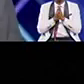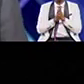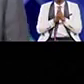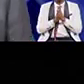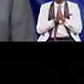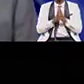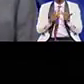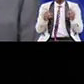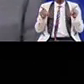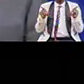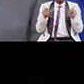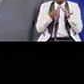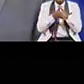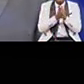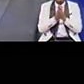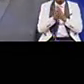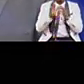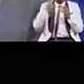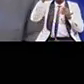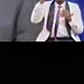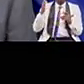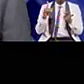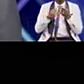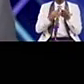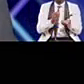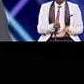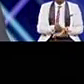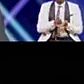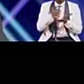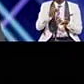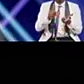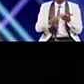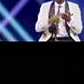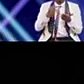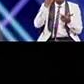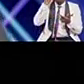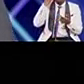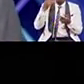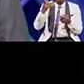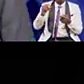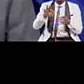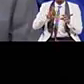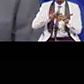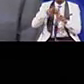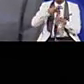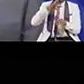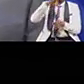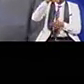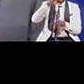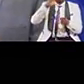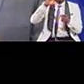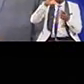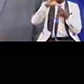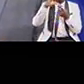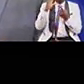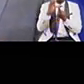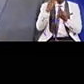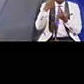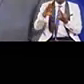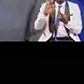Ask God to help you to know the spiritual state of your flock,